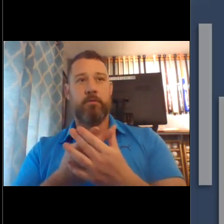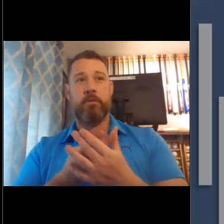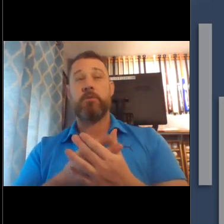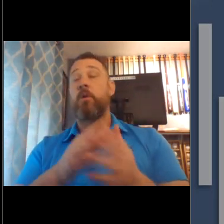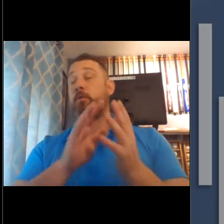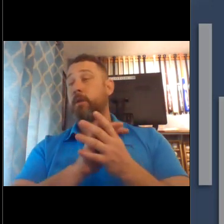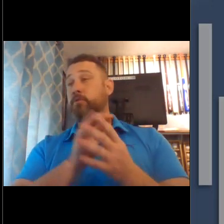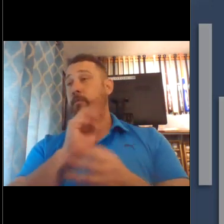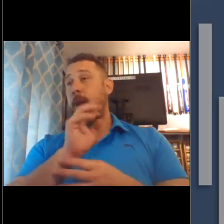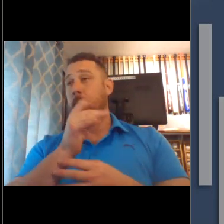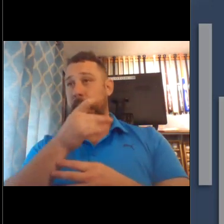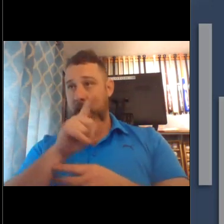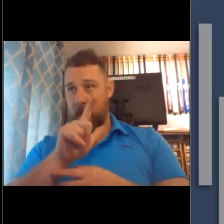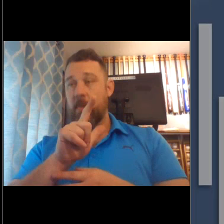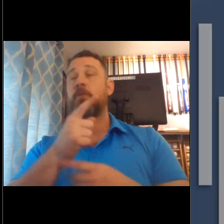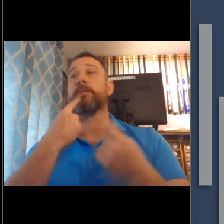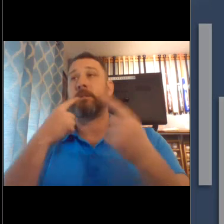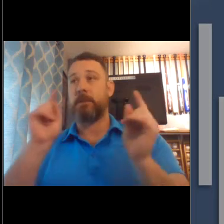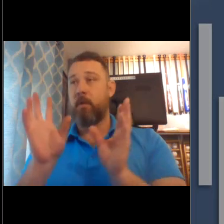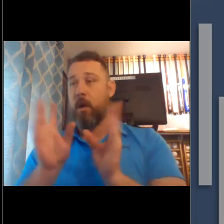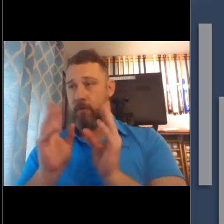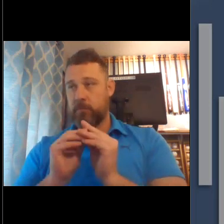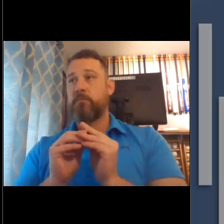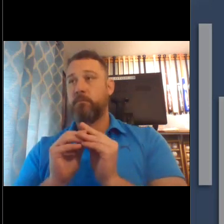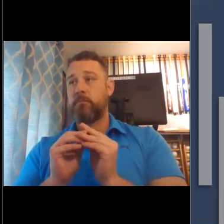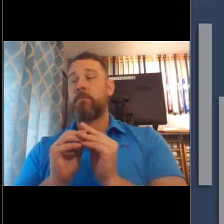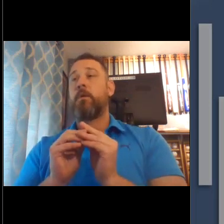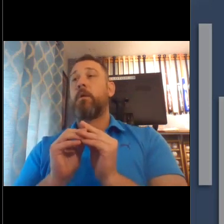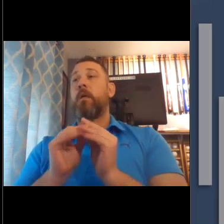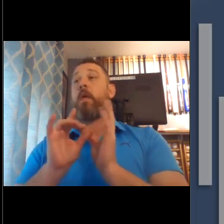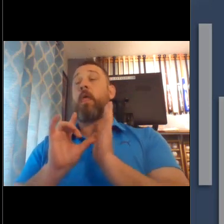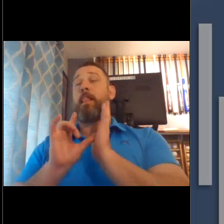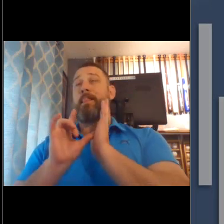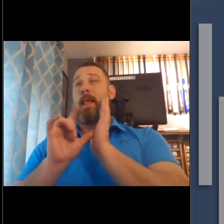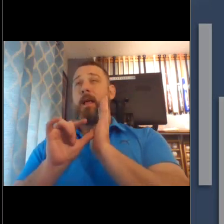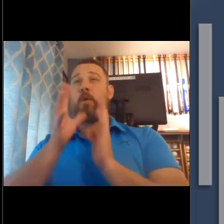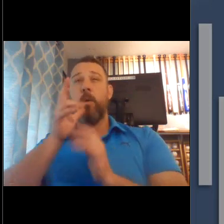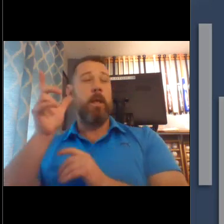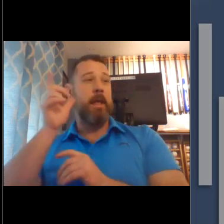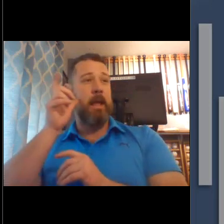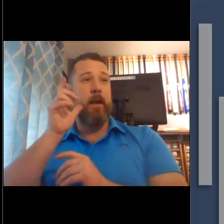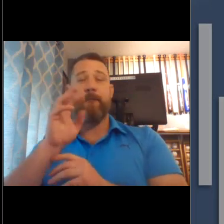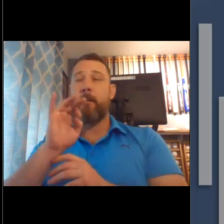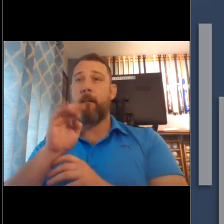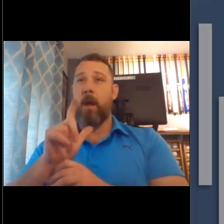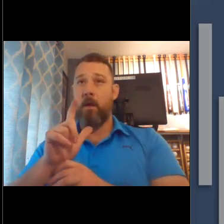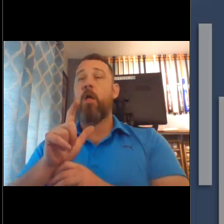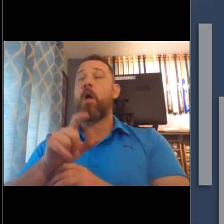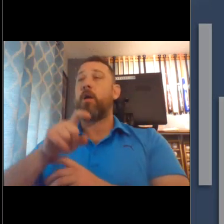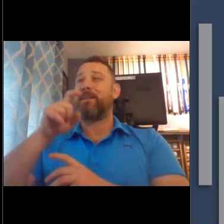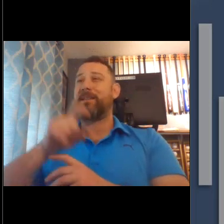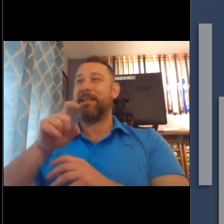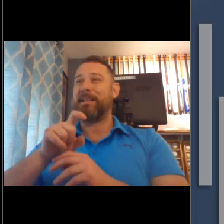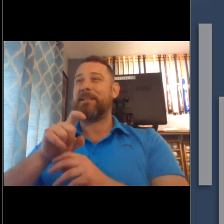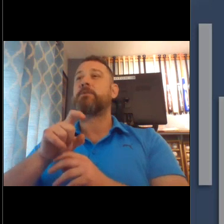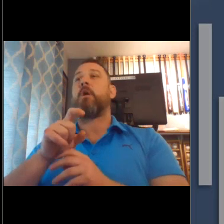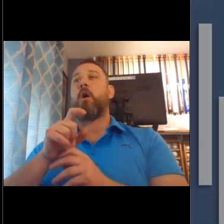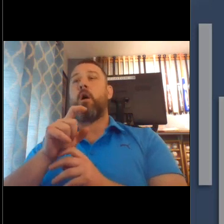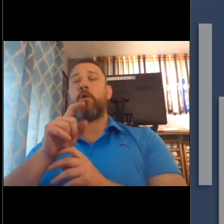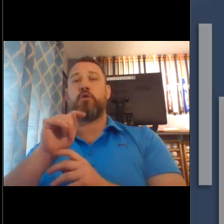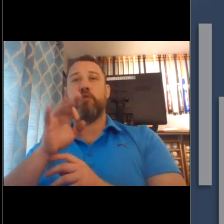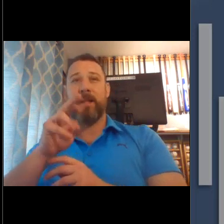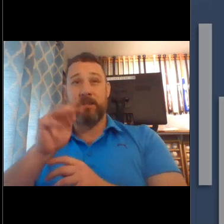Association on a successful conference. Later today, we'll hear from Michael on the needs of transit operators going into